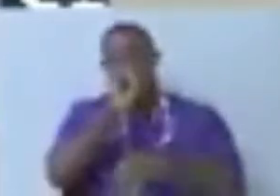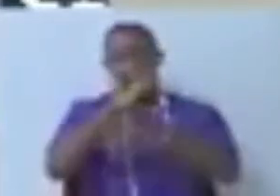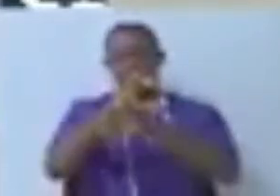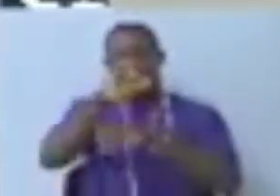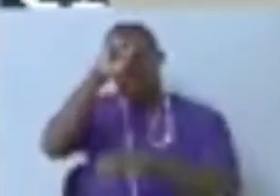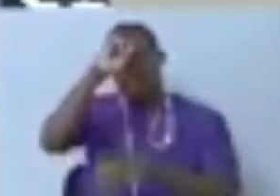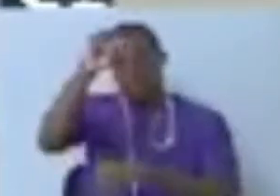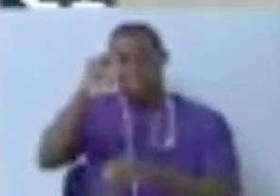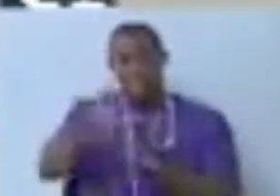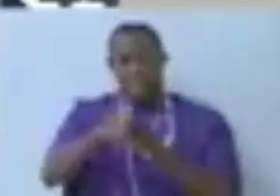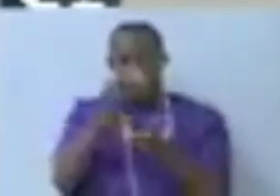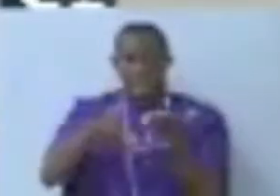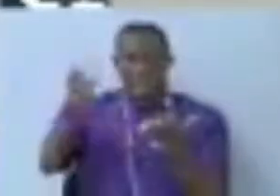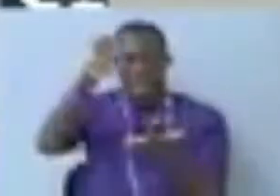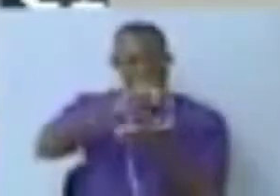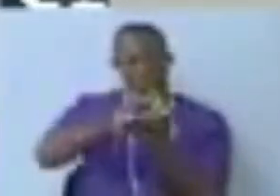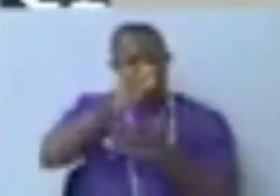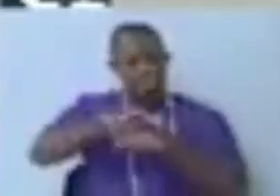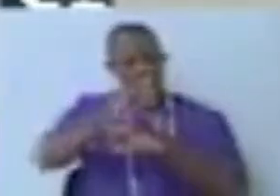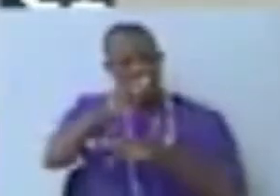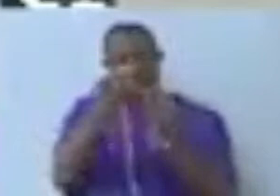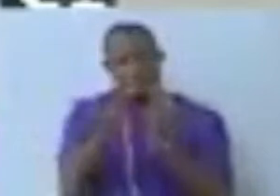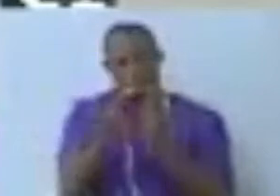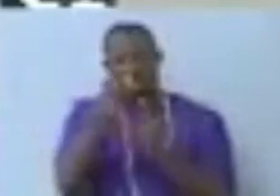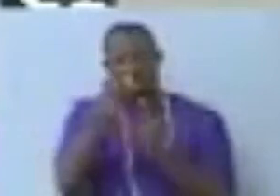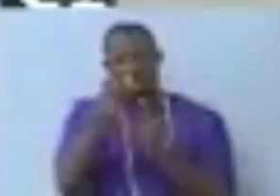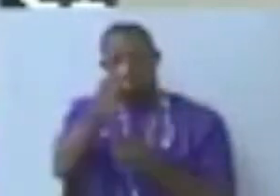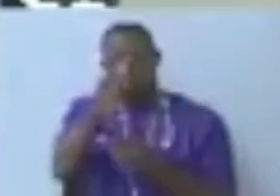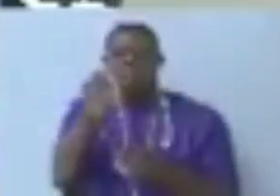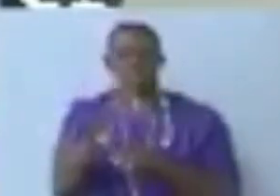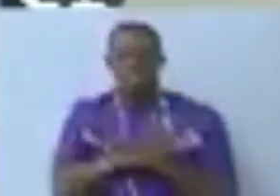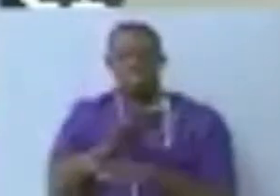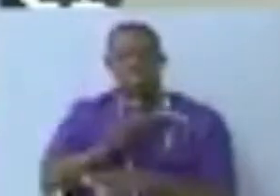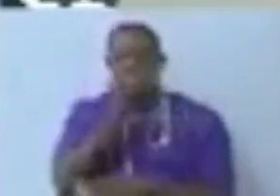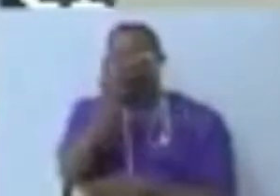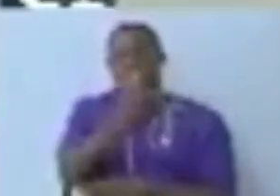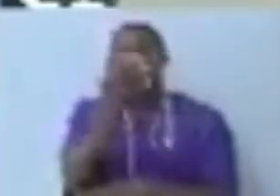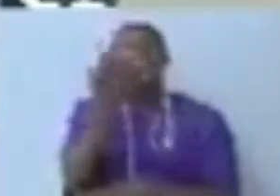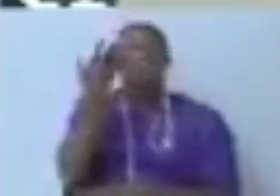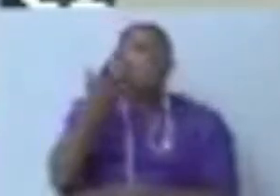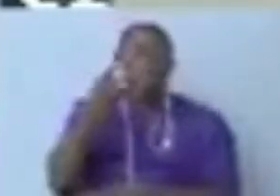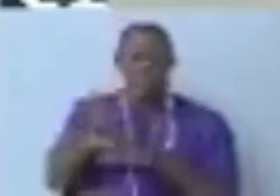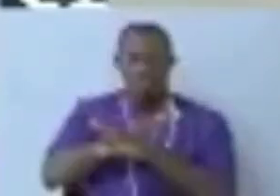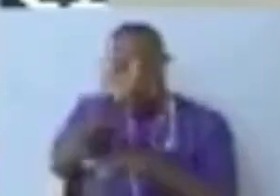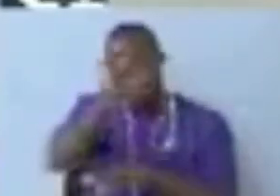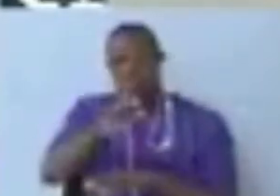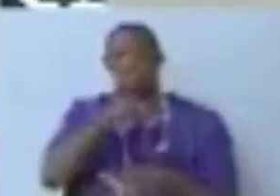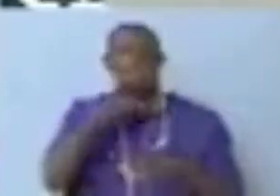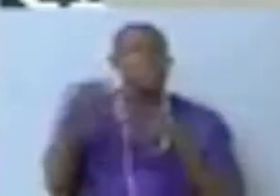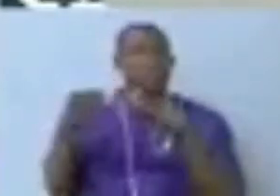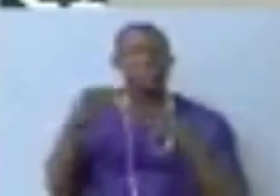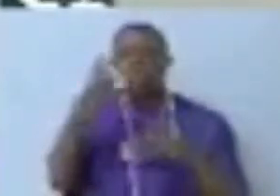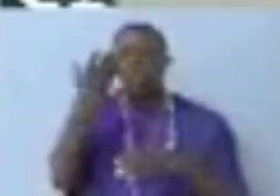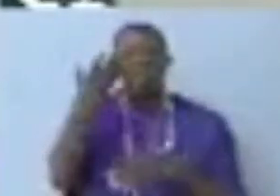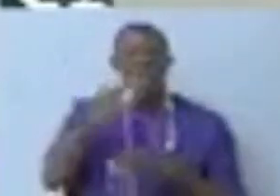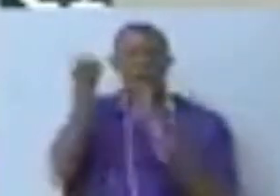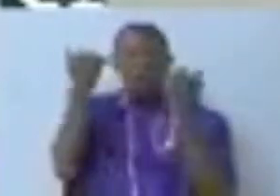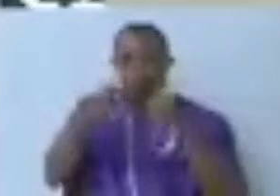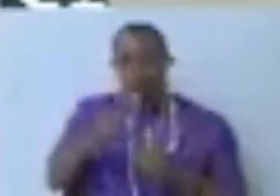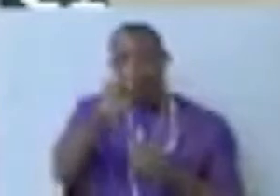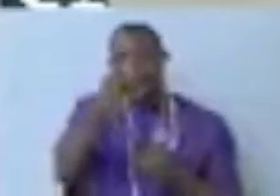And in addition to that, you were present when the executions were actually carried out.